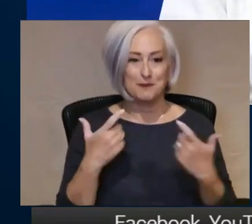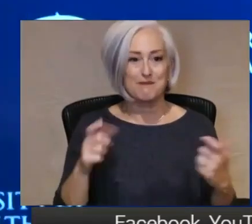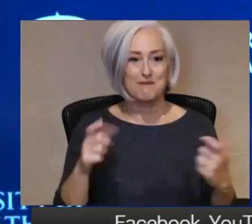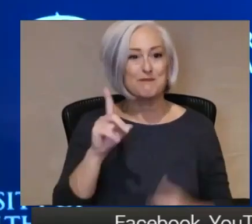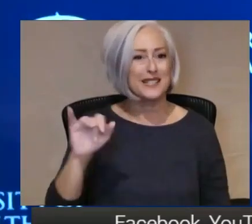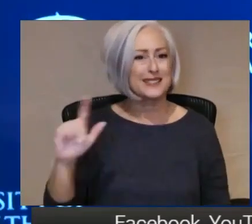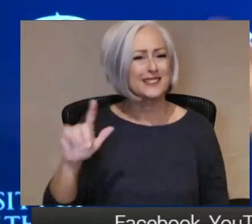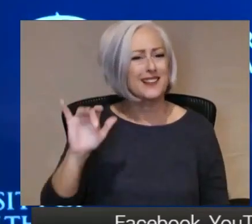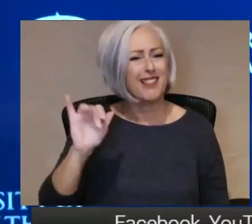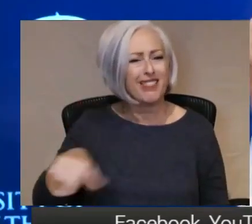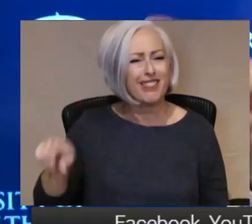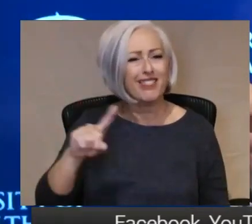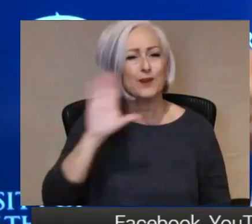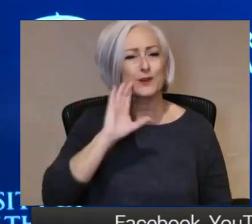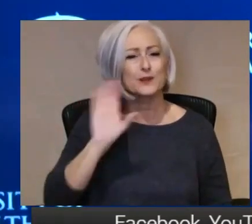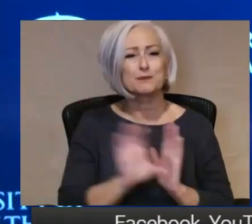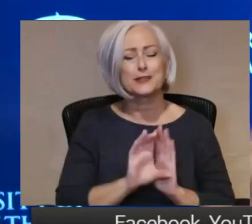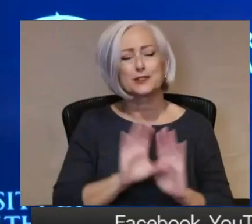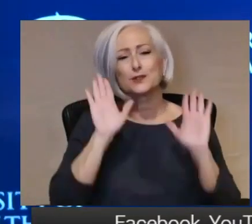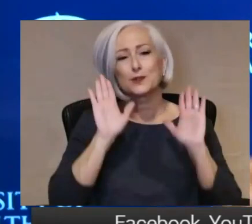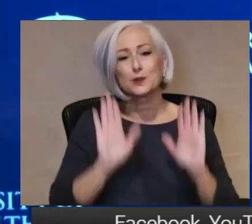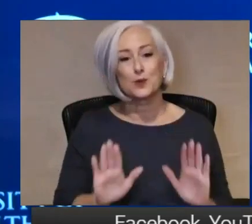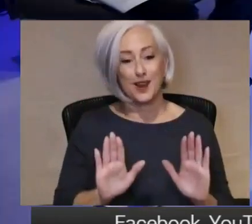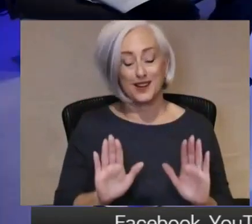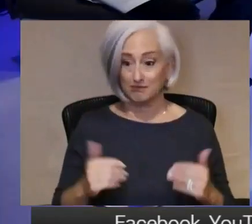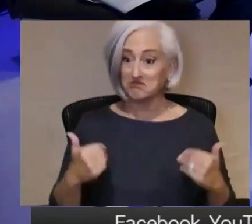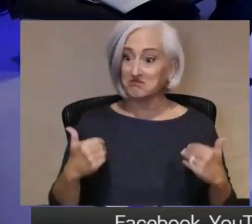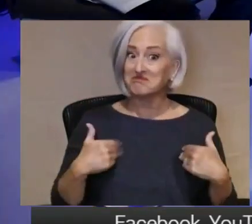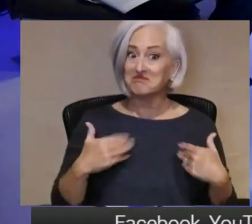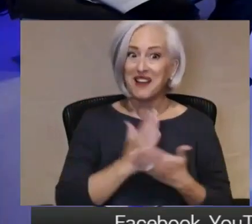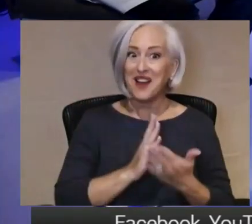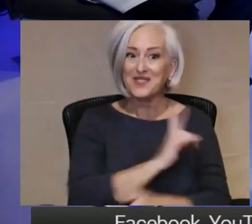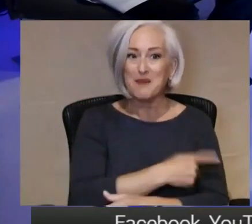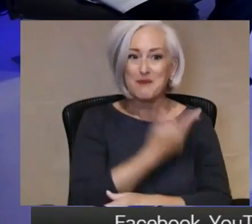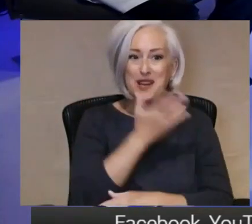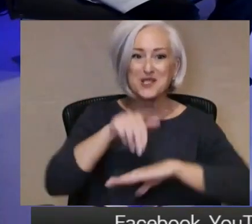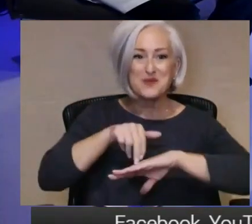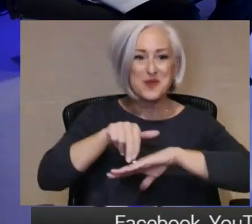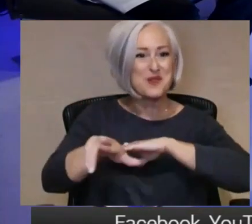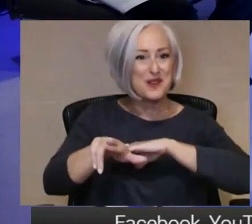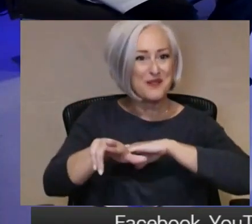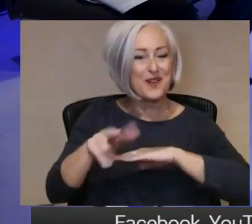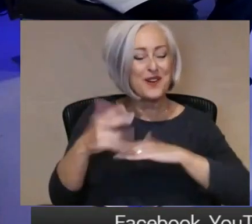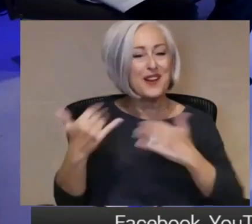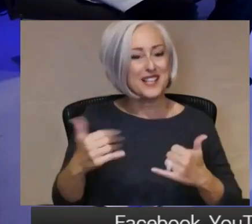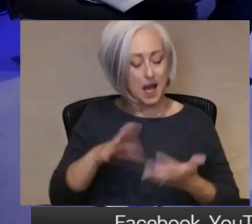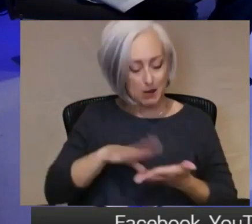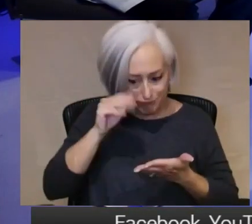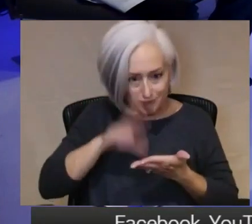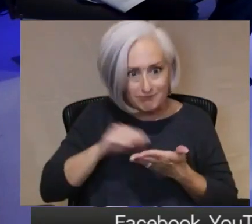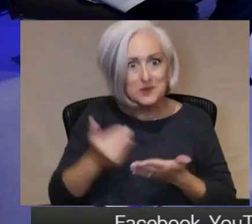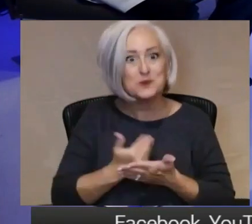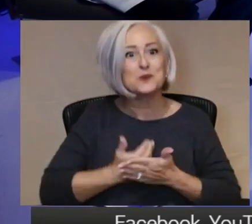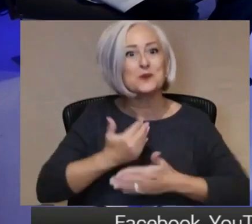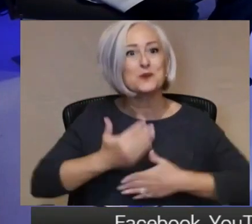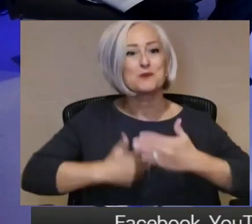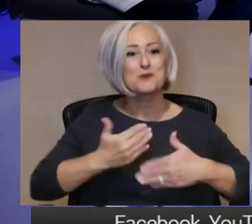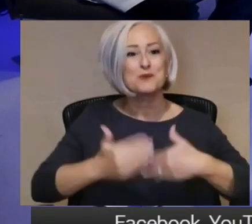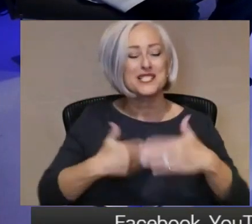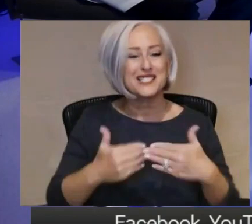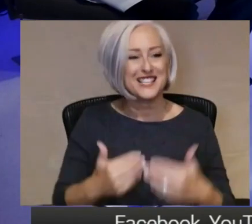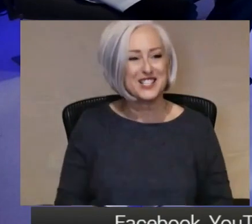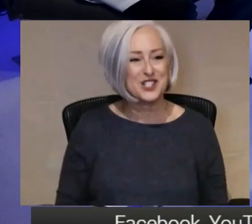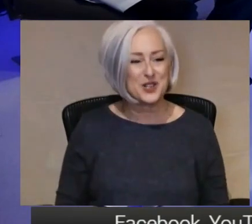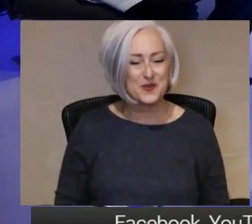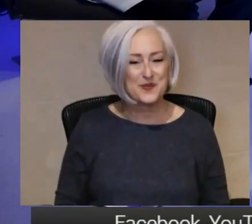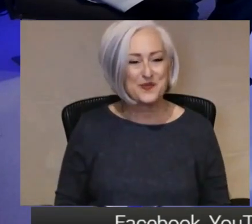Actually, I have a couple of patients I'm going to be referring to our experts here. because I'm learning about this procedure as we just visited. And I think its